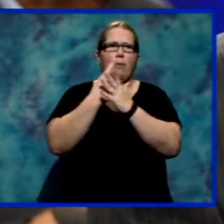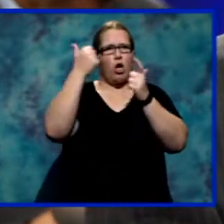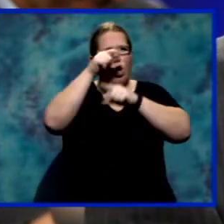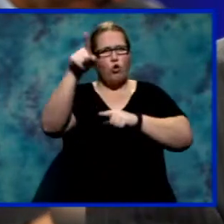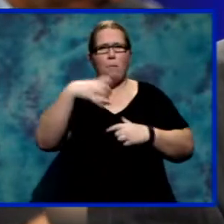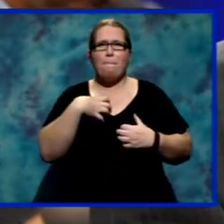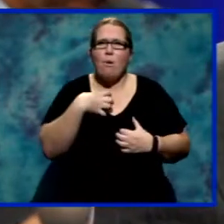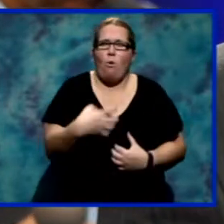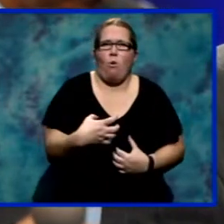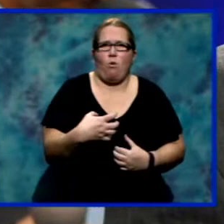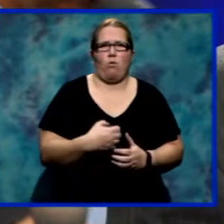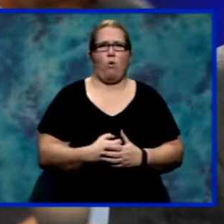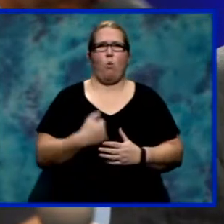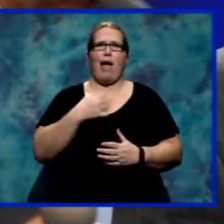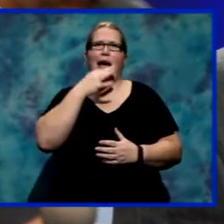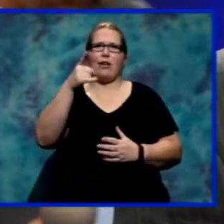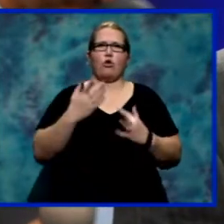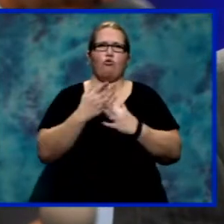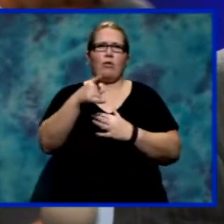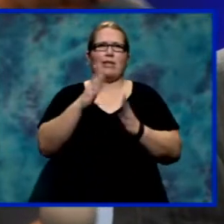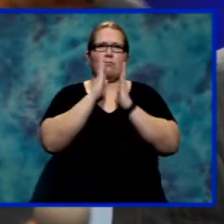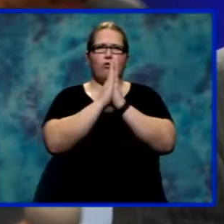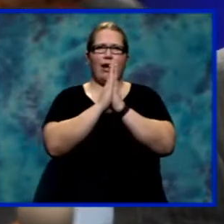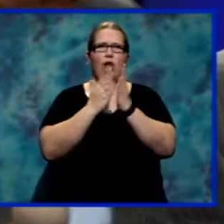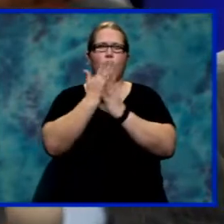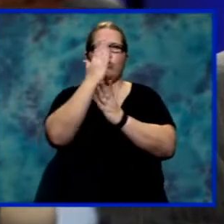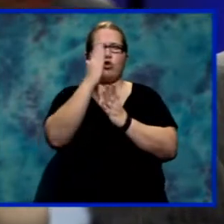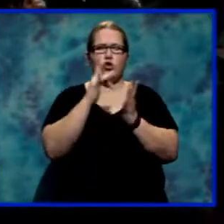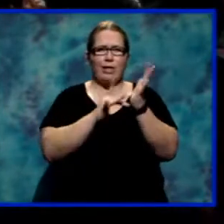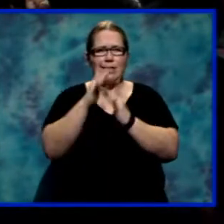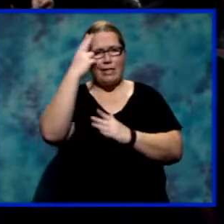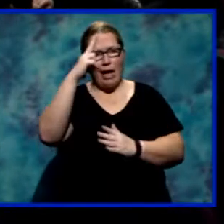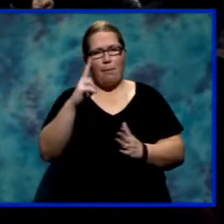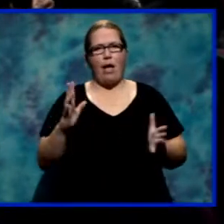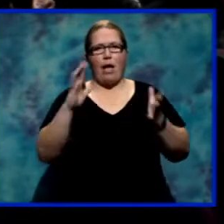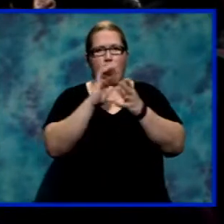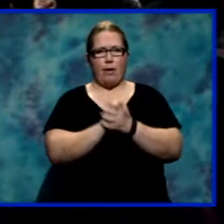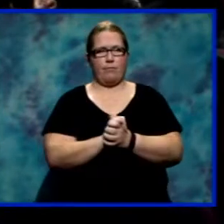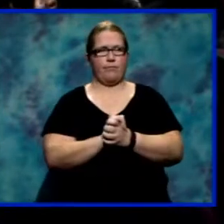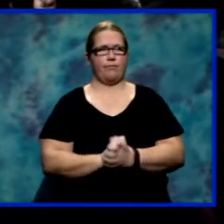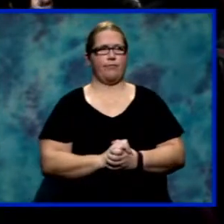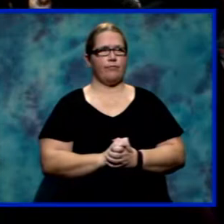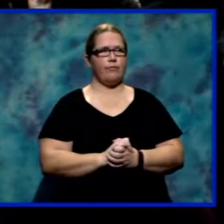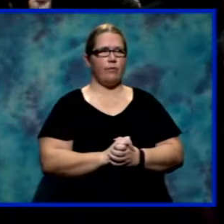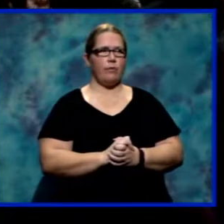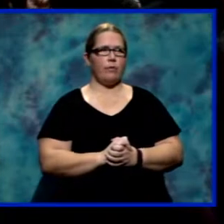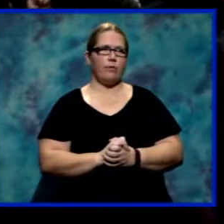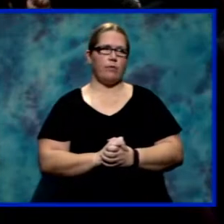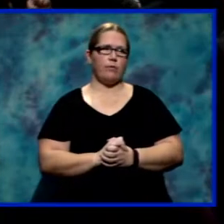more. We ask this prayer in Jesus' name. Amen. In actual fact, there